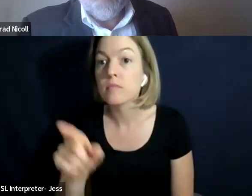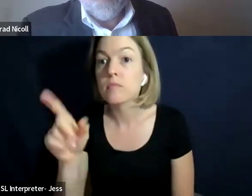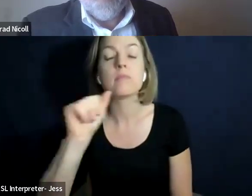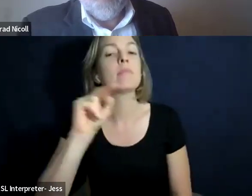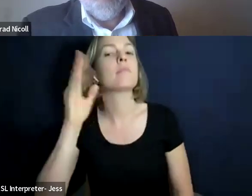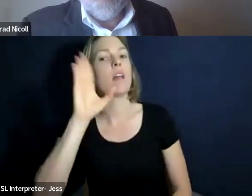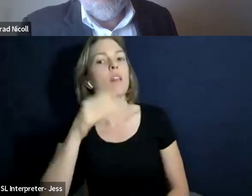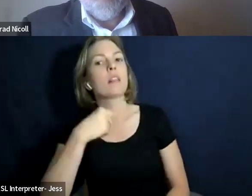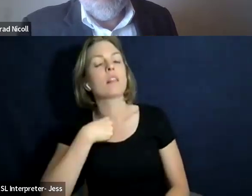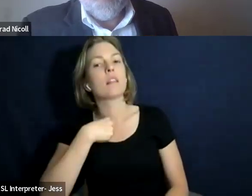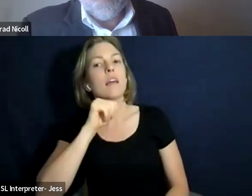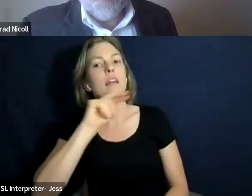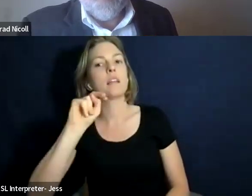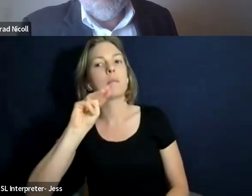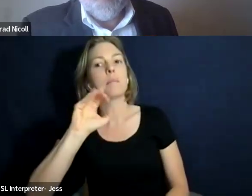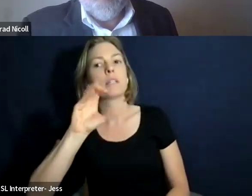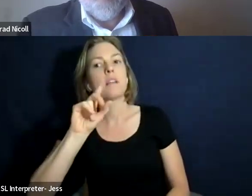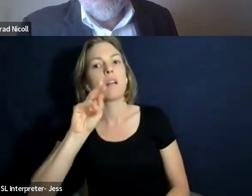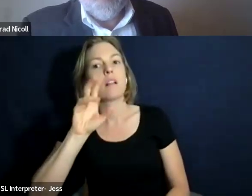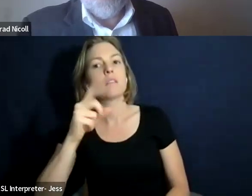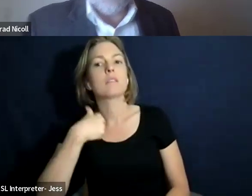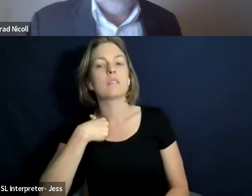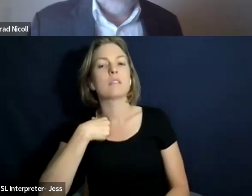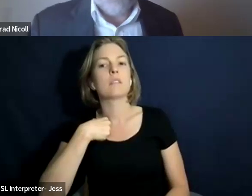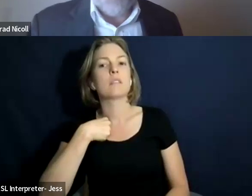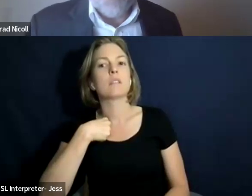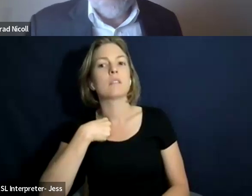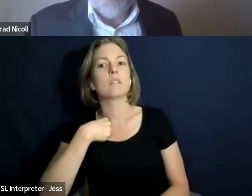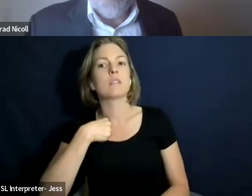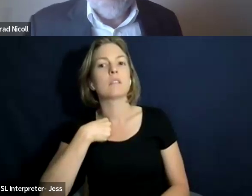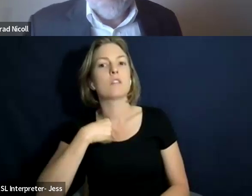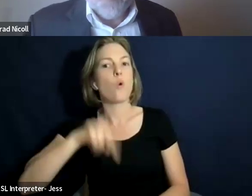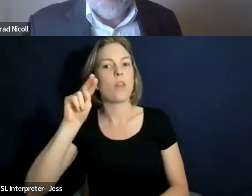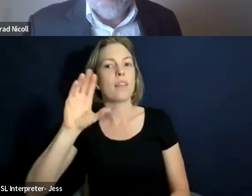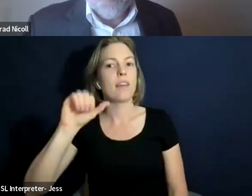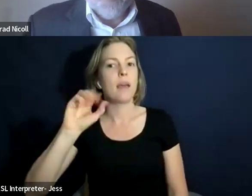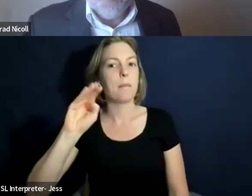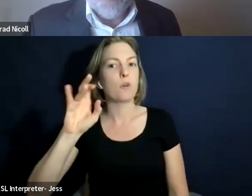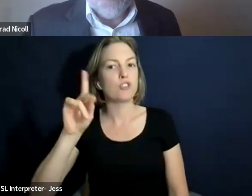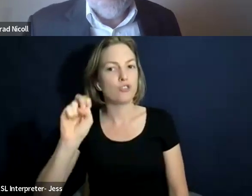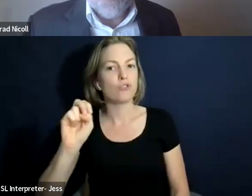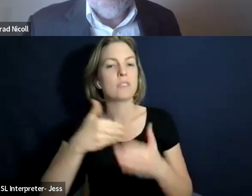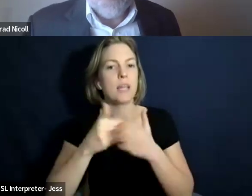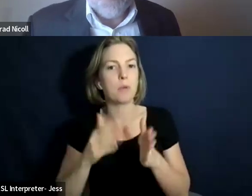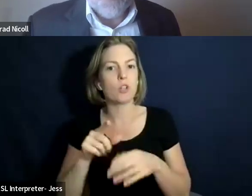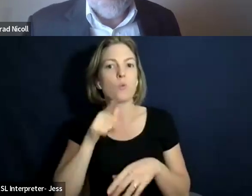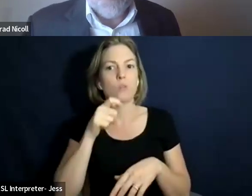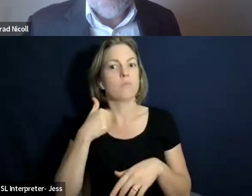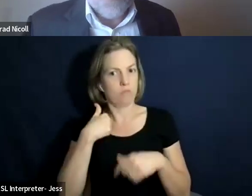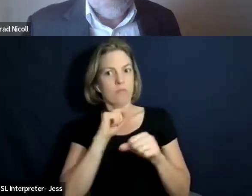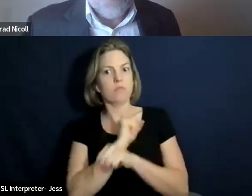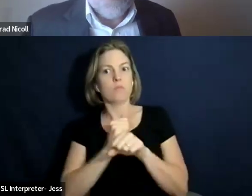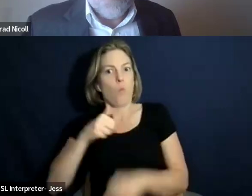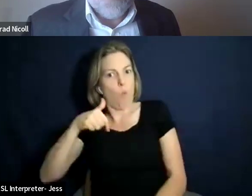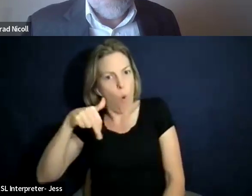Hi, this is Anne McDonald. I'm a North Cambridge neighbor who walks the